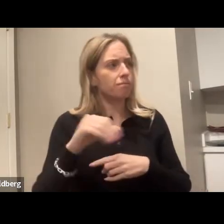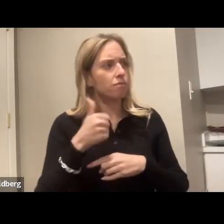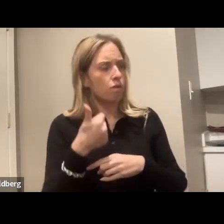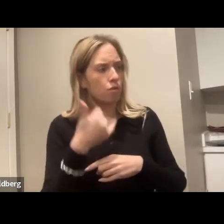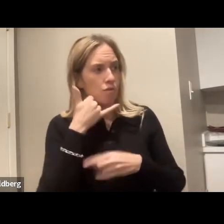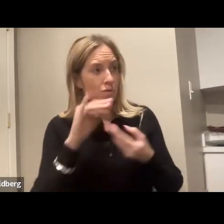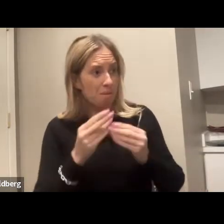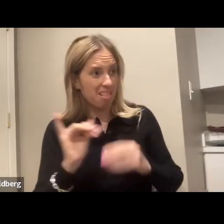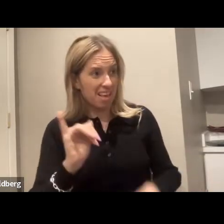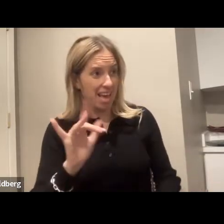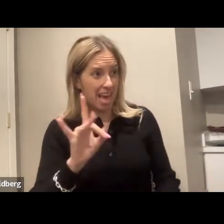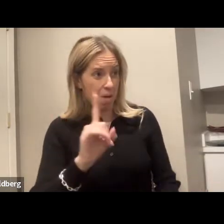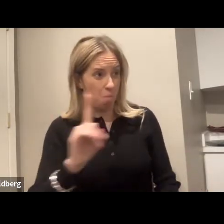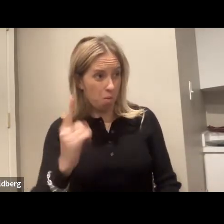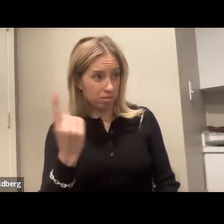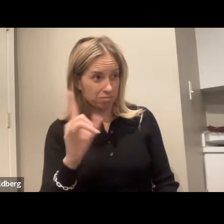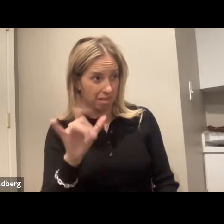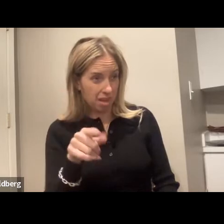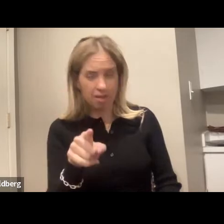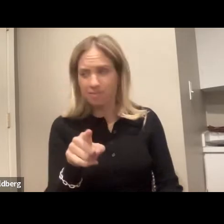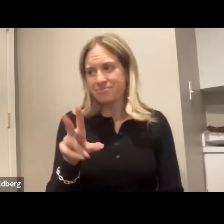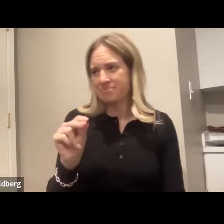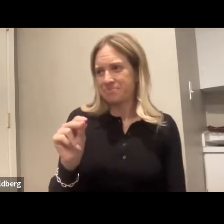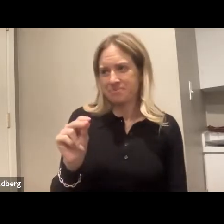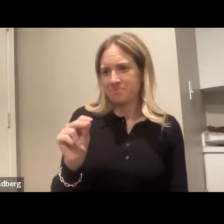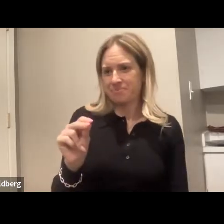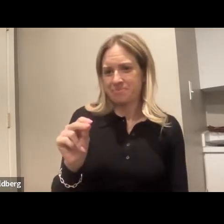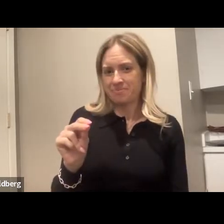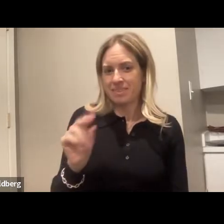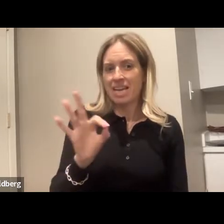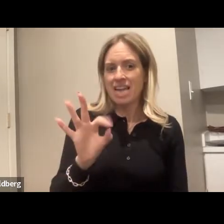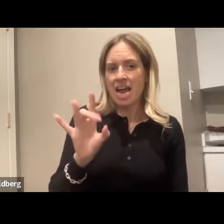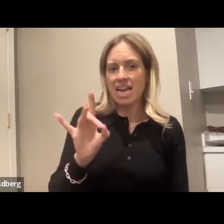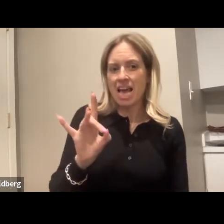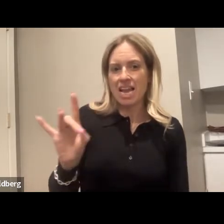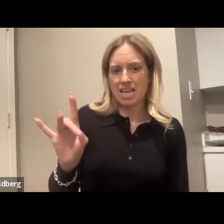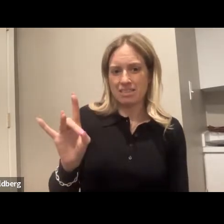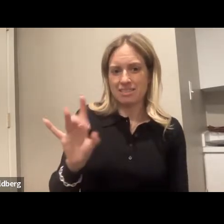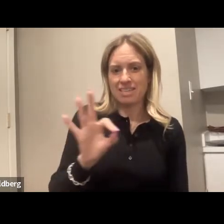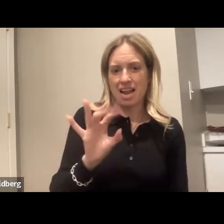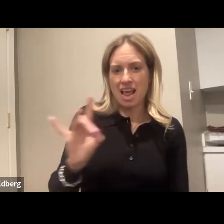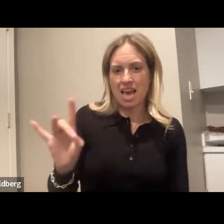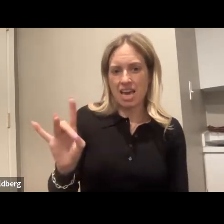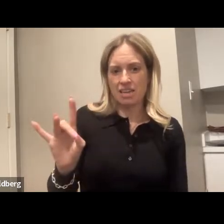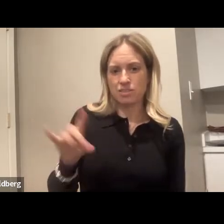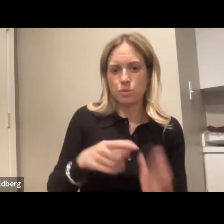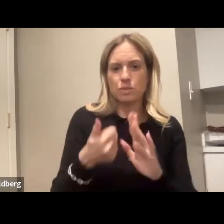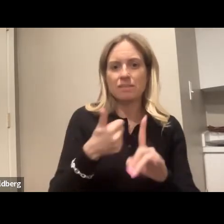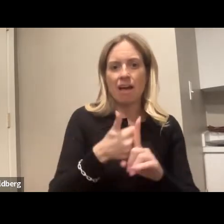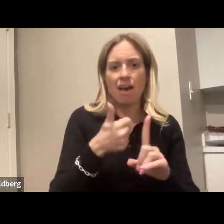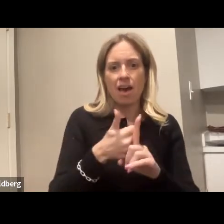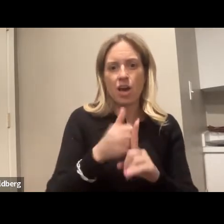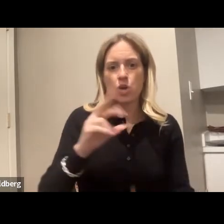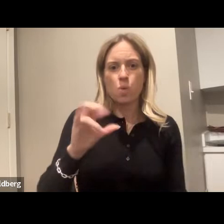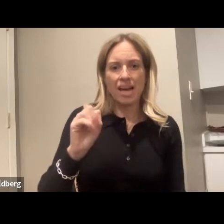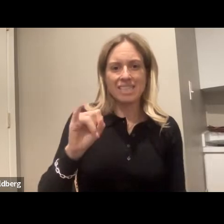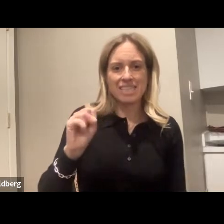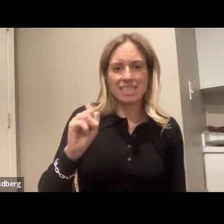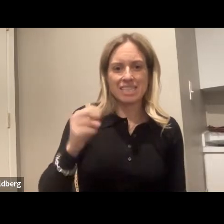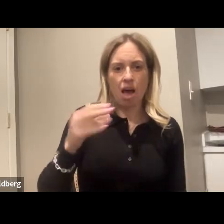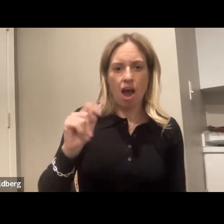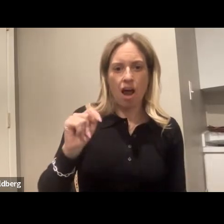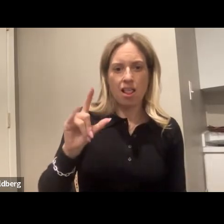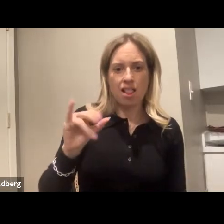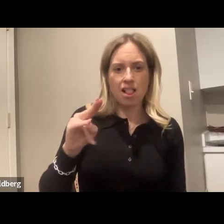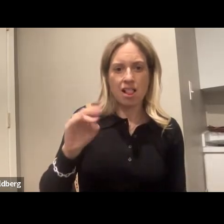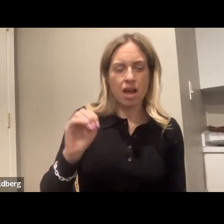like 811 or something coming No, in? it's Okay. 988. It's the There you suicide go. and crisis hotline. Yes. That's where I got that